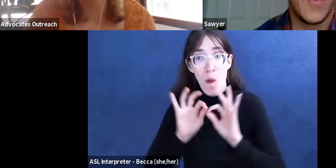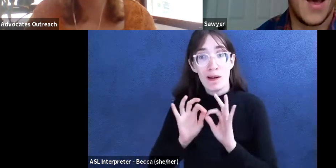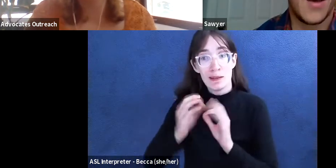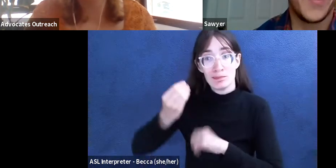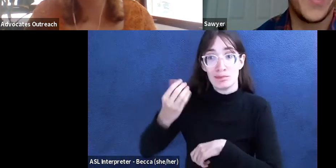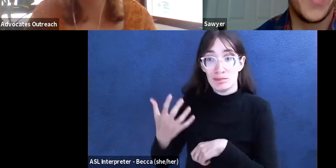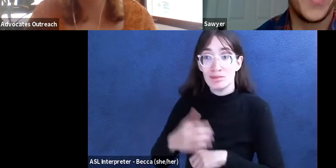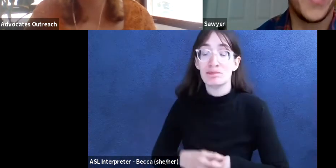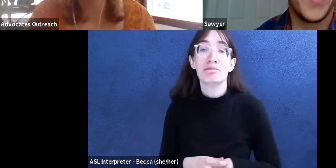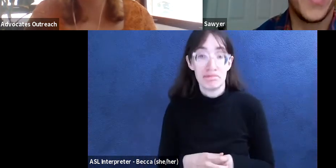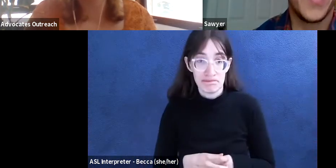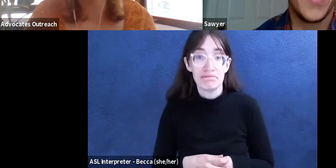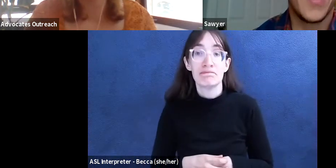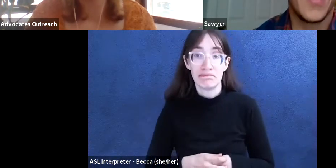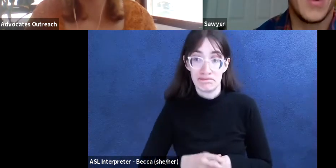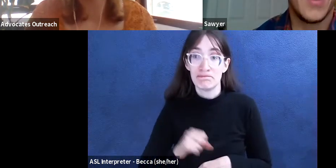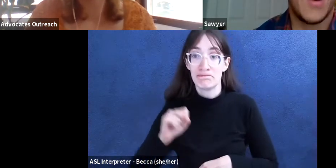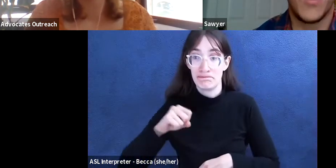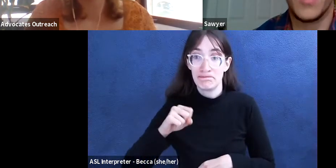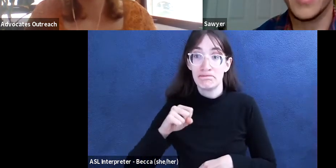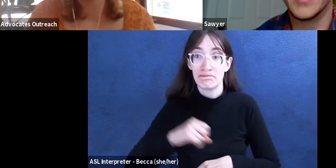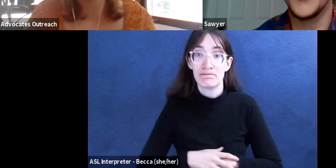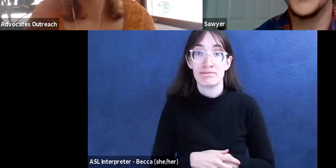like what your values are now.